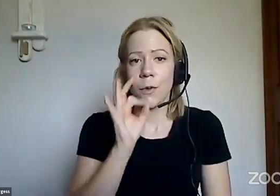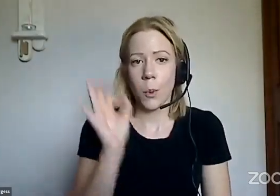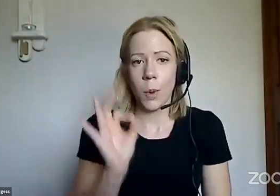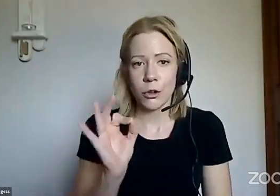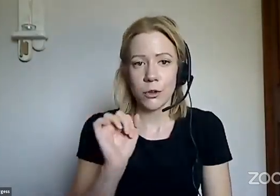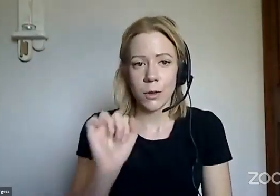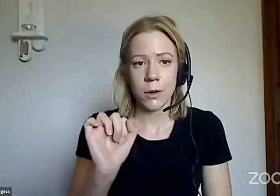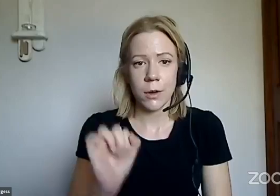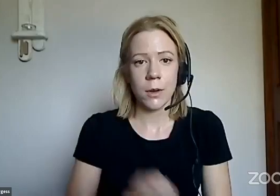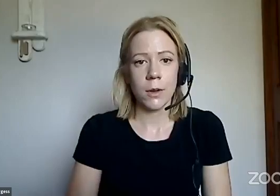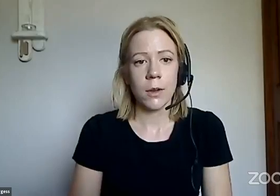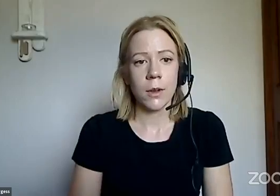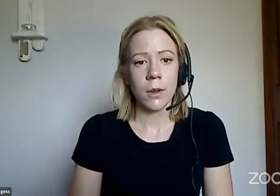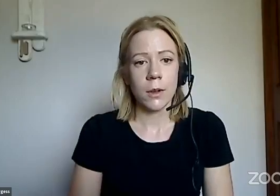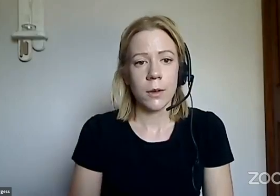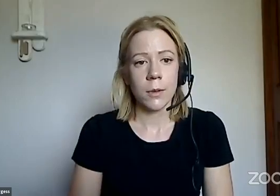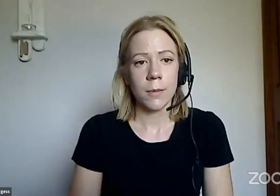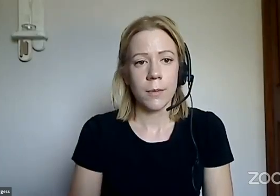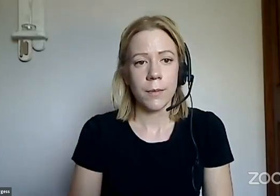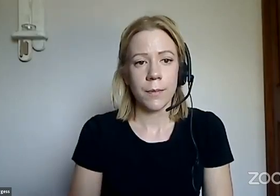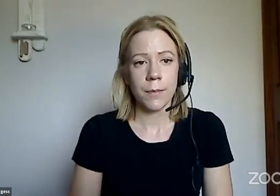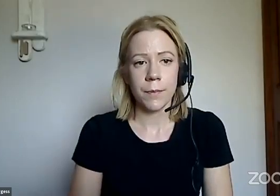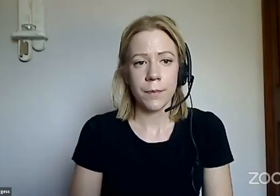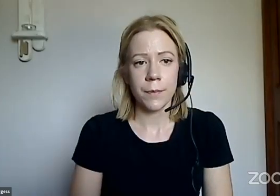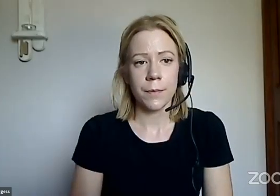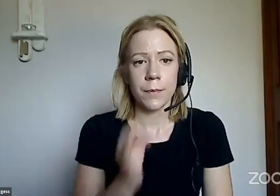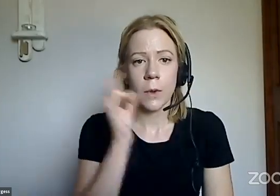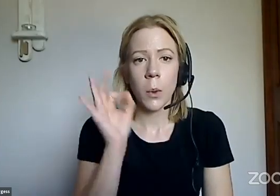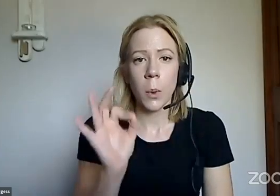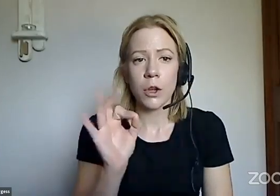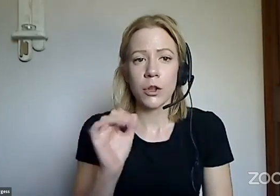the question is, how do you draw the attention